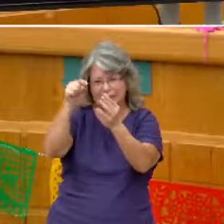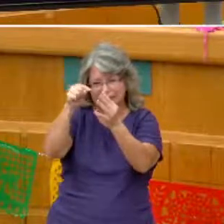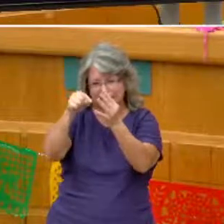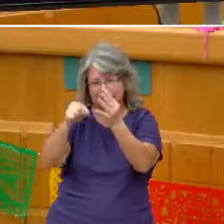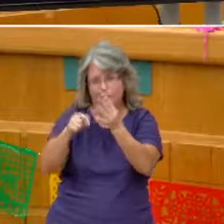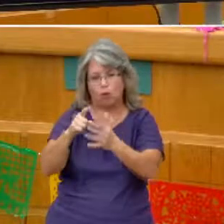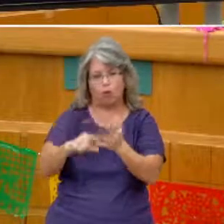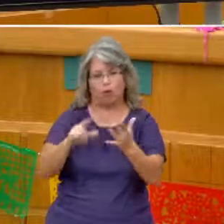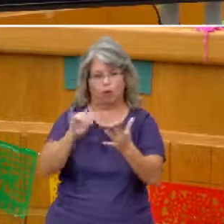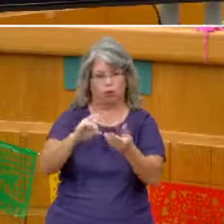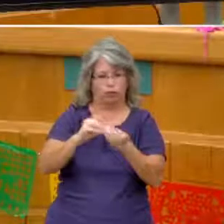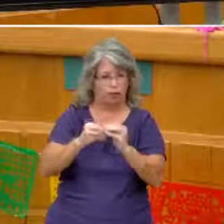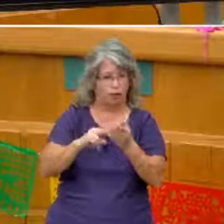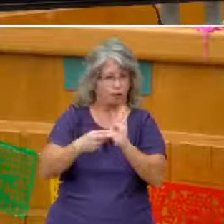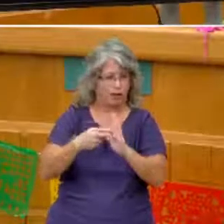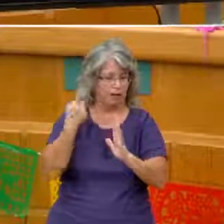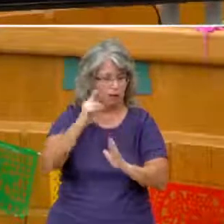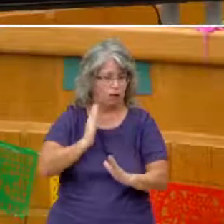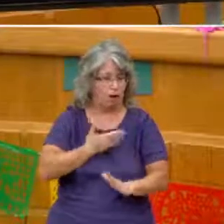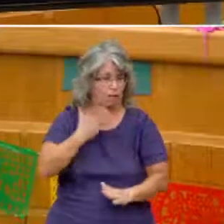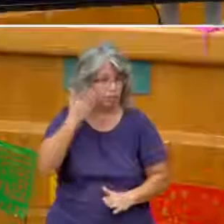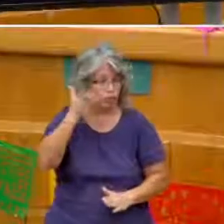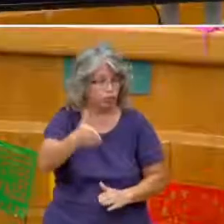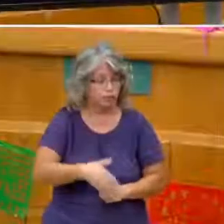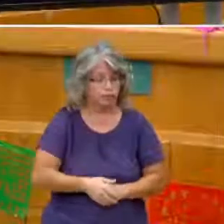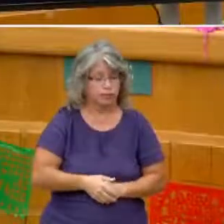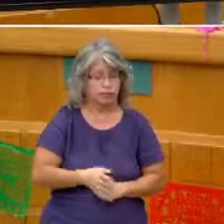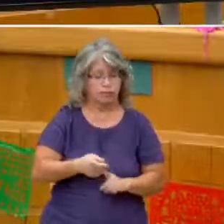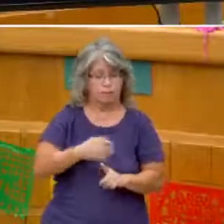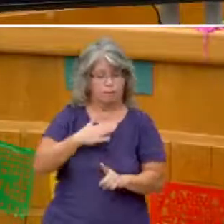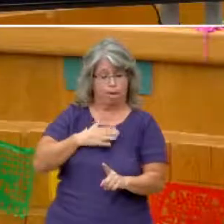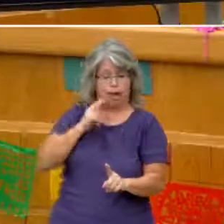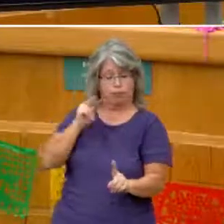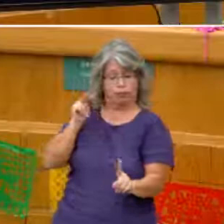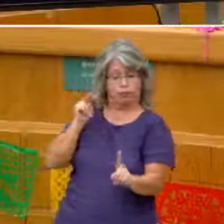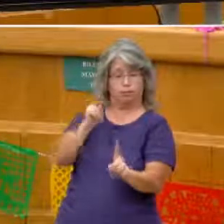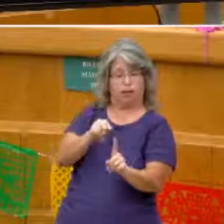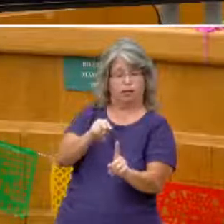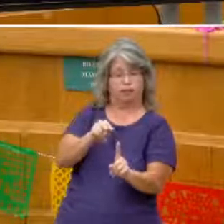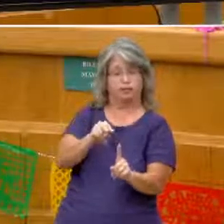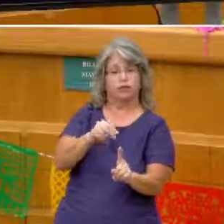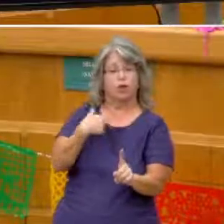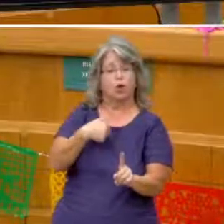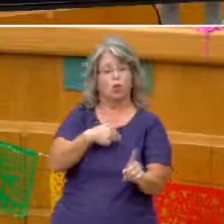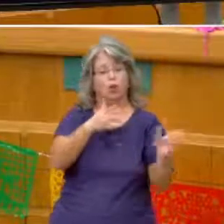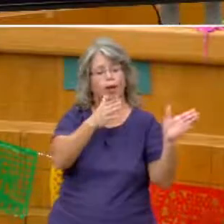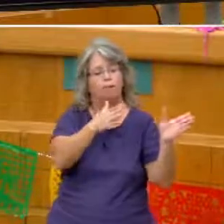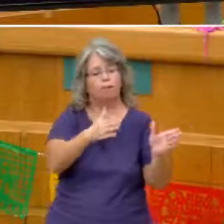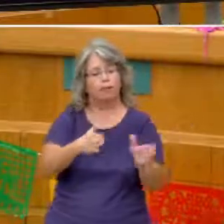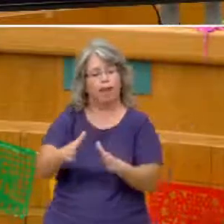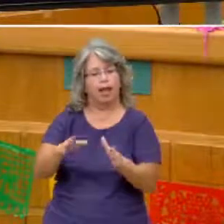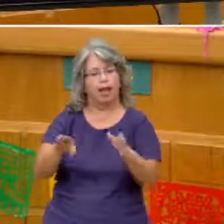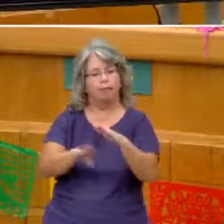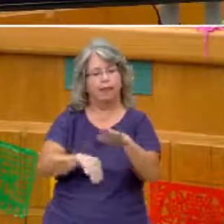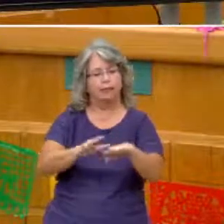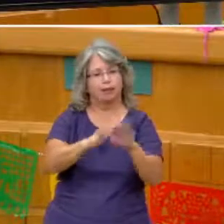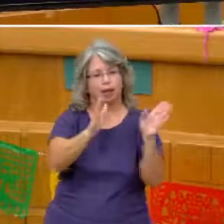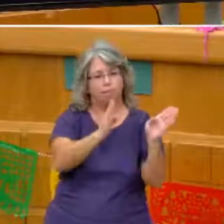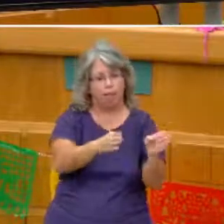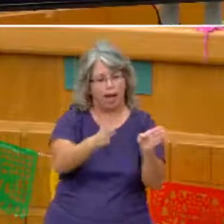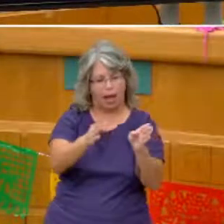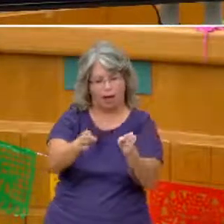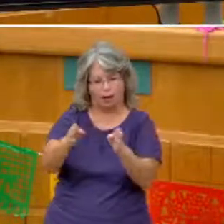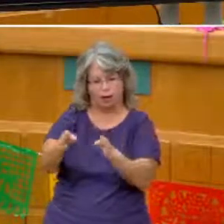From the vantage point of emergency operations planning, we plan based on patterns. Looking at this chart,